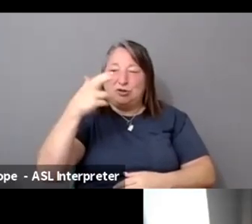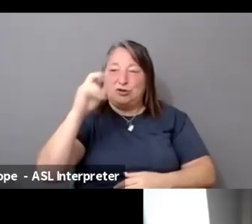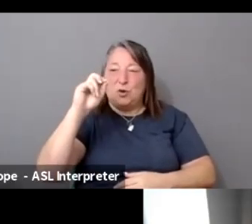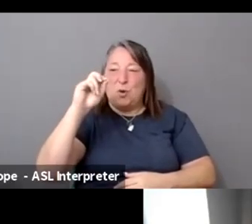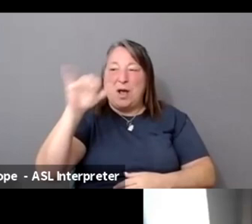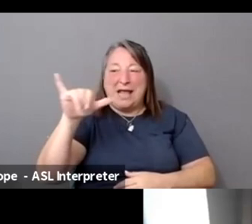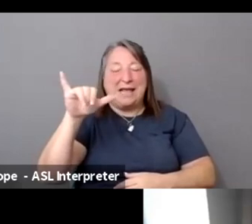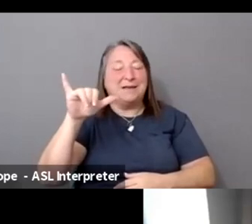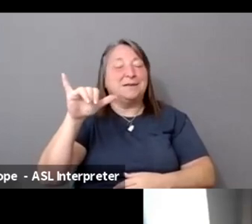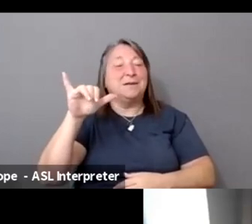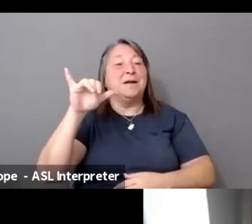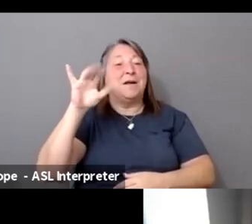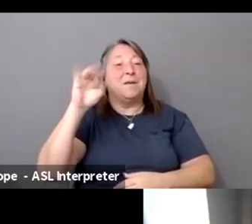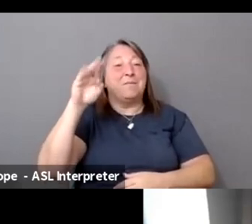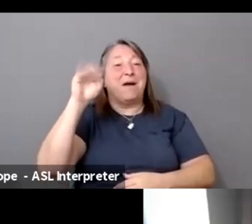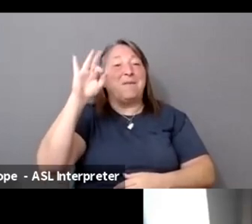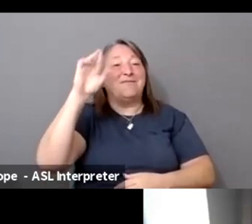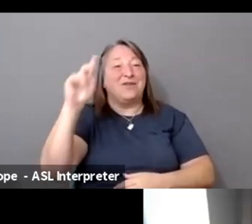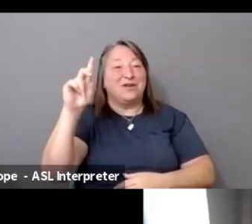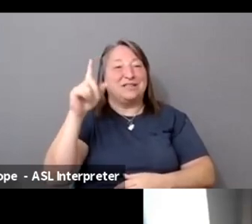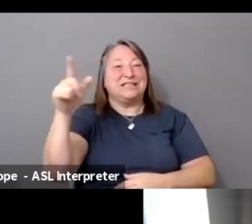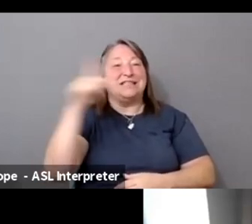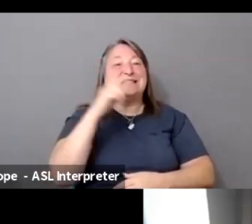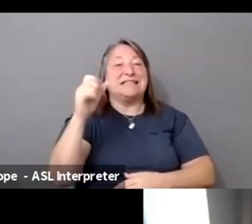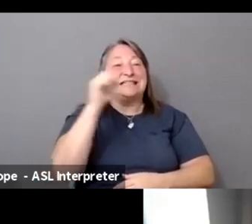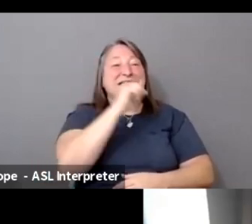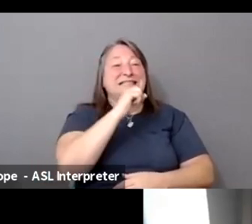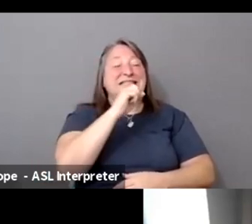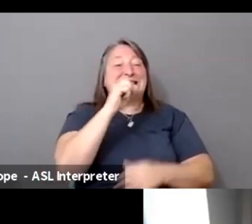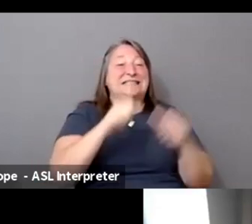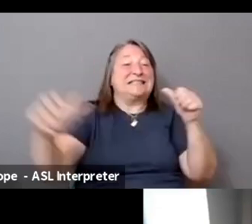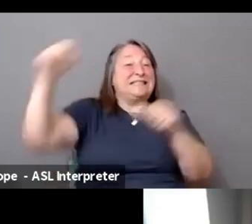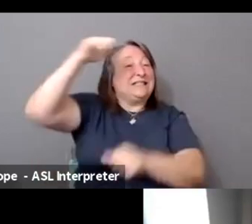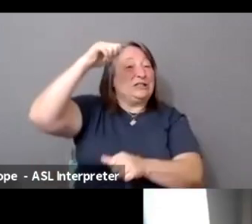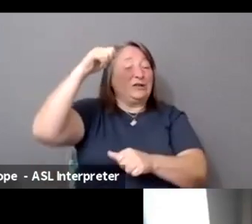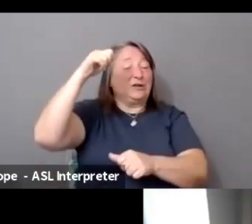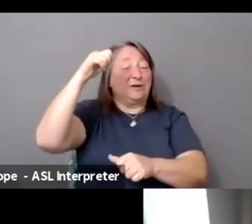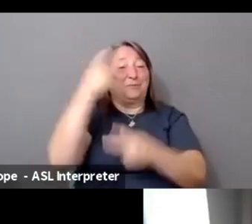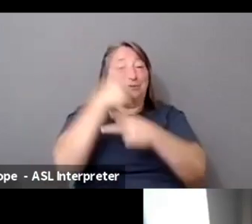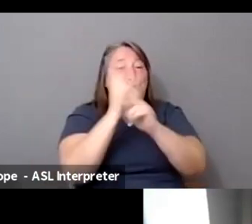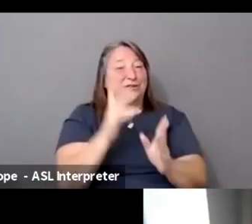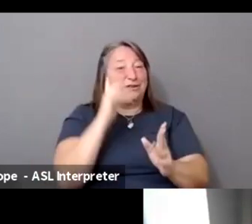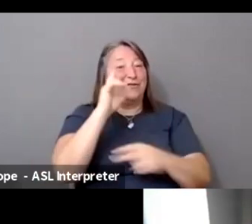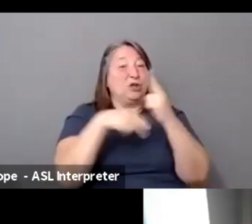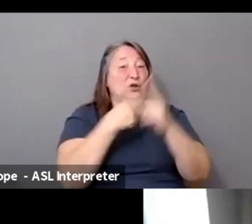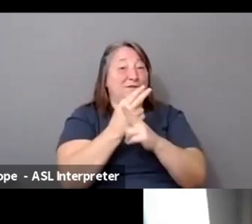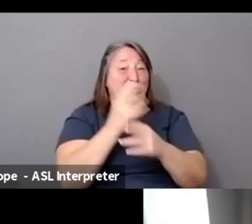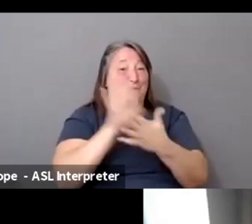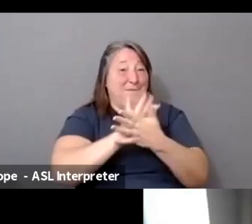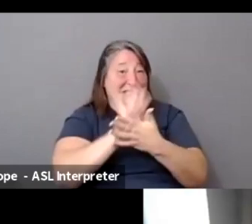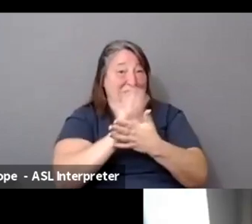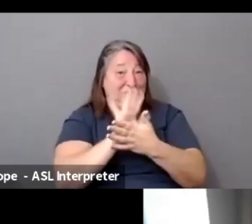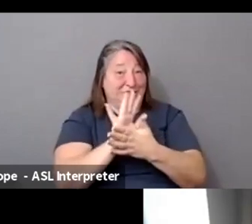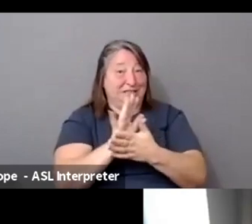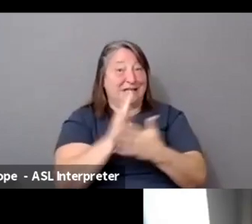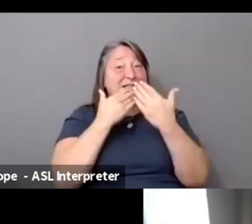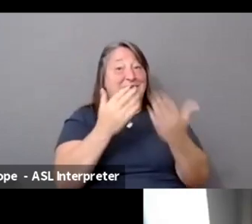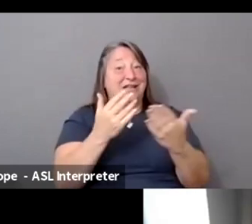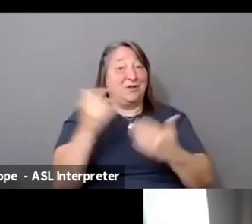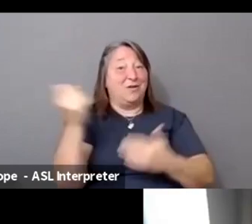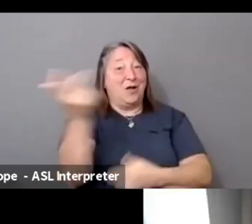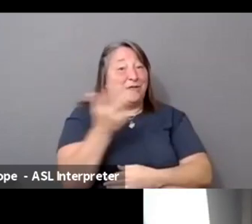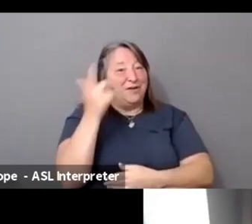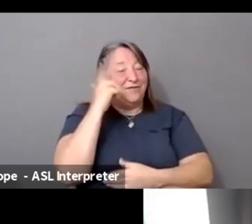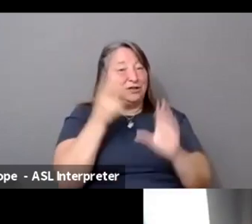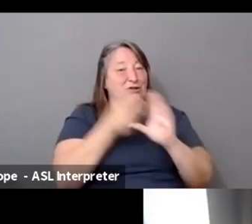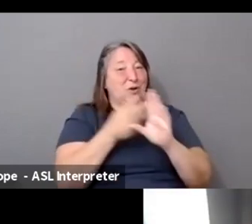of production for Universal Pictures. So welcome, everyone. Thank you so much for joining me today. And Rosalind, I'm